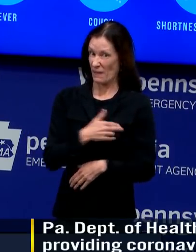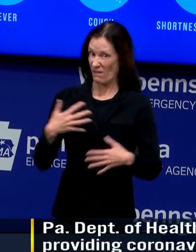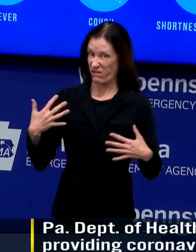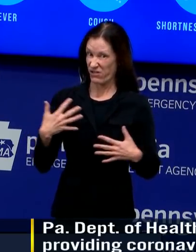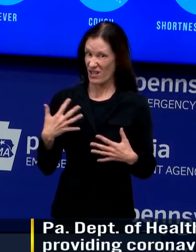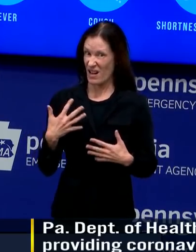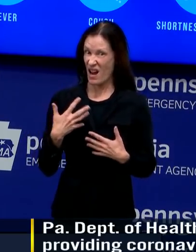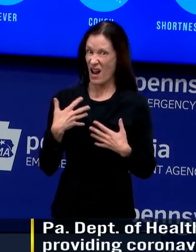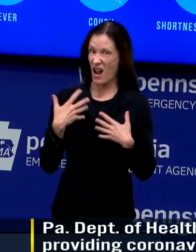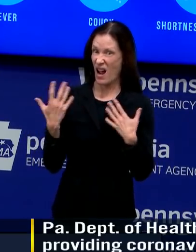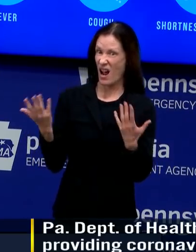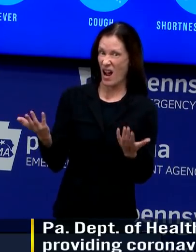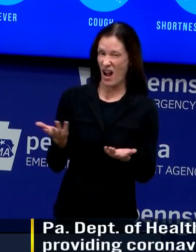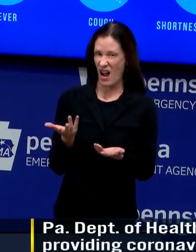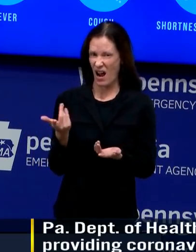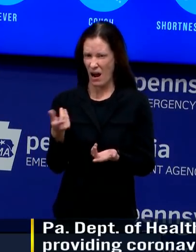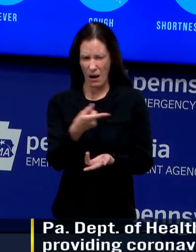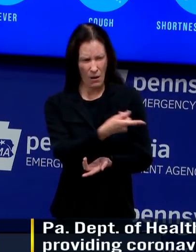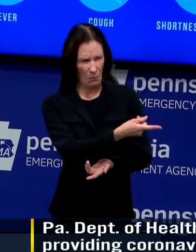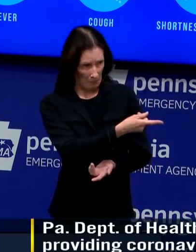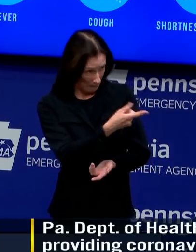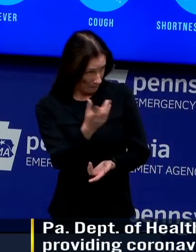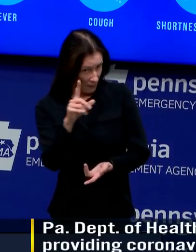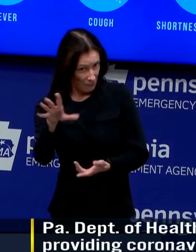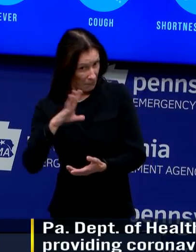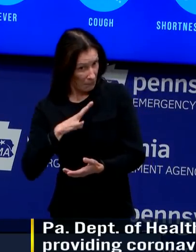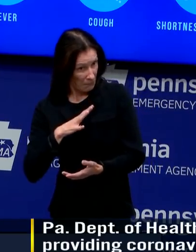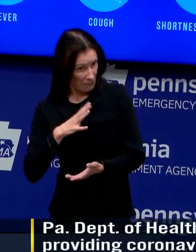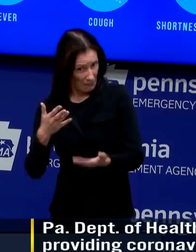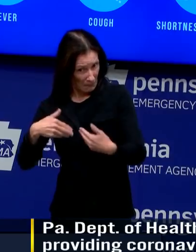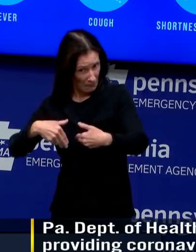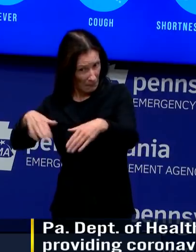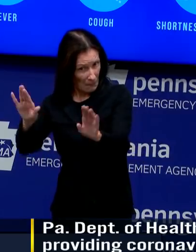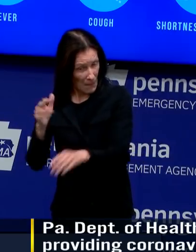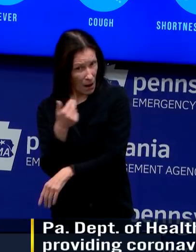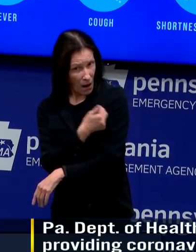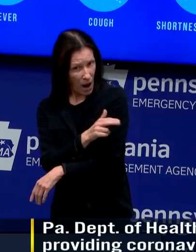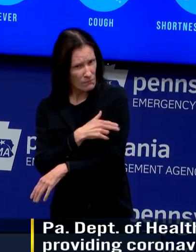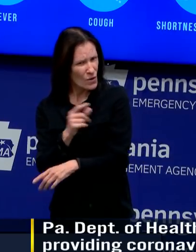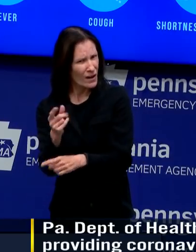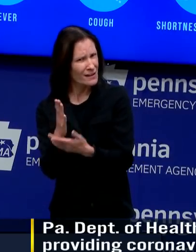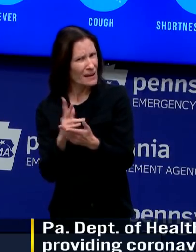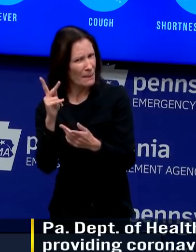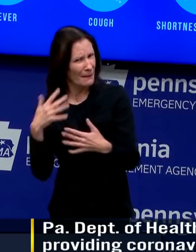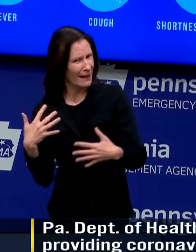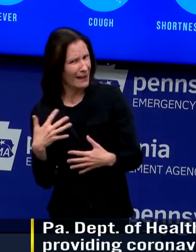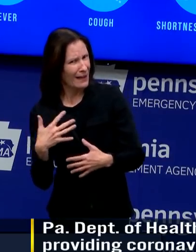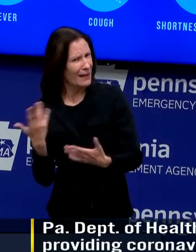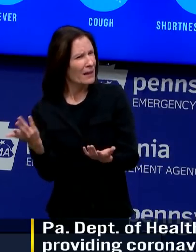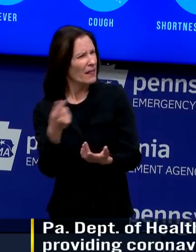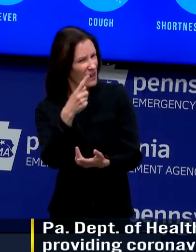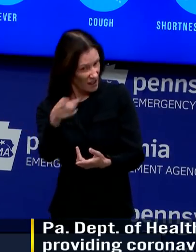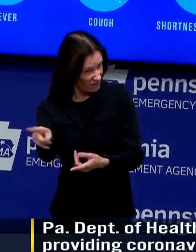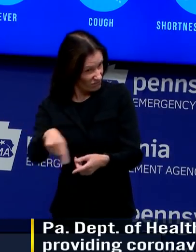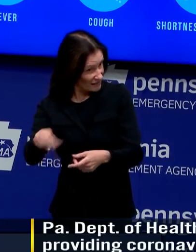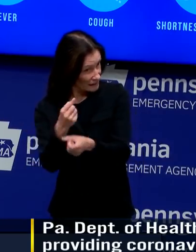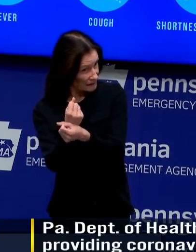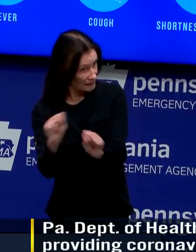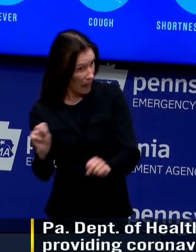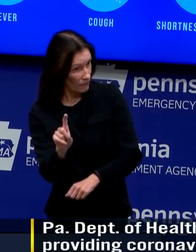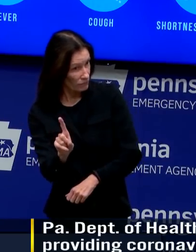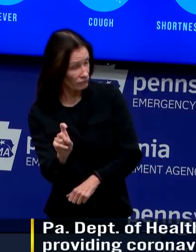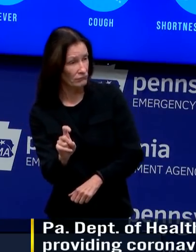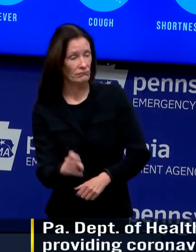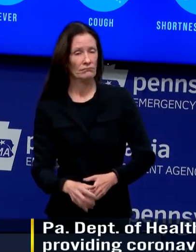day where the lockdown is over. It's going to go in a measured, progressive approach, region by region, using